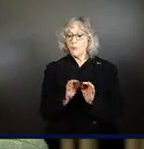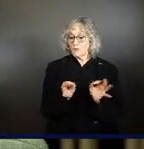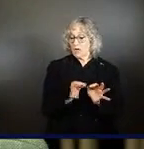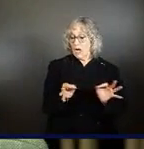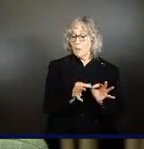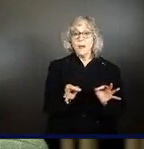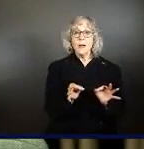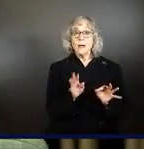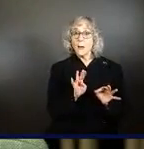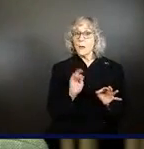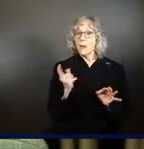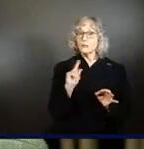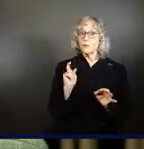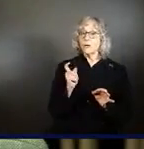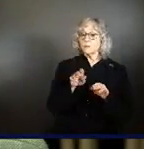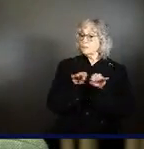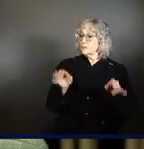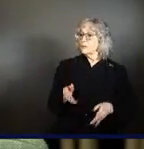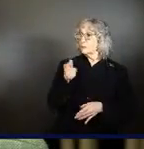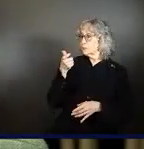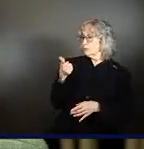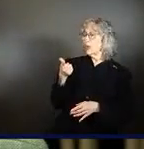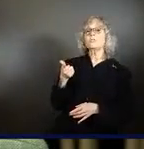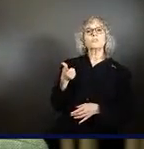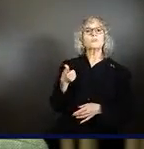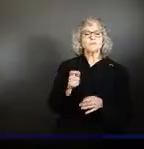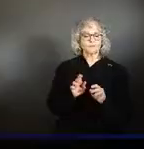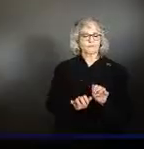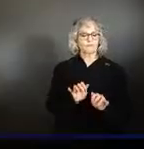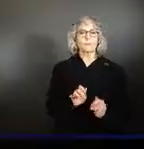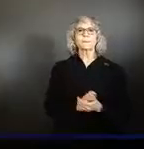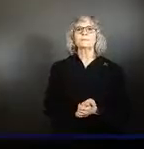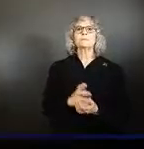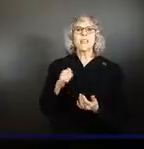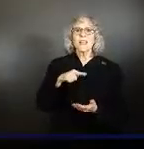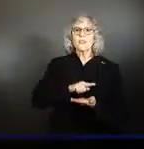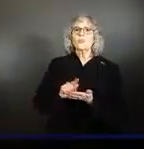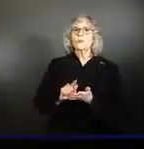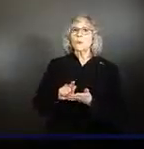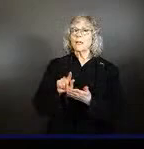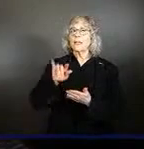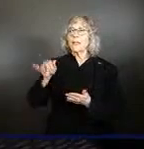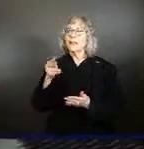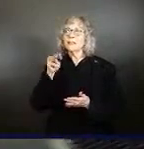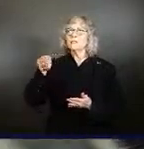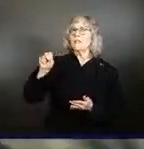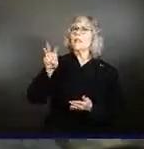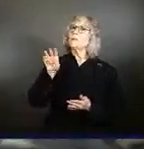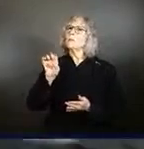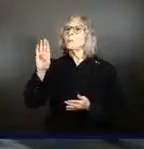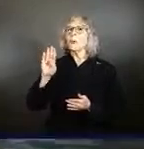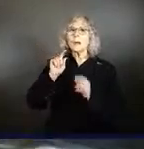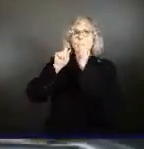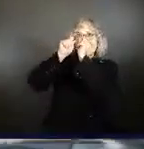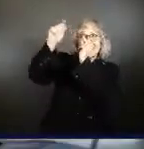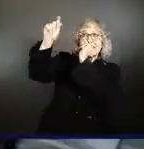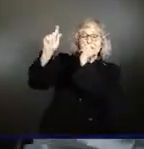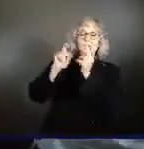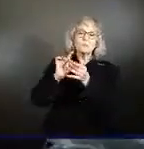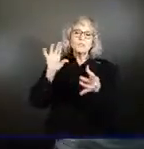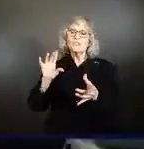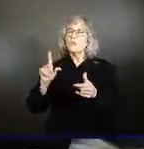you're watching this stream. This week, the James Webb Space Telescope released its first full-color images and